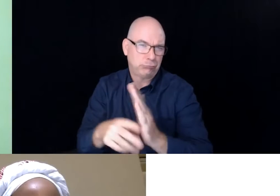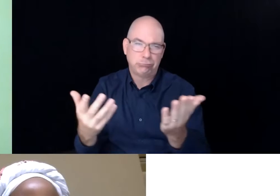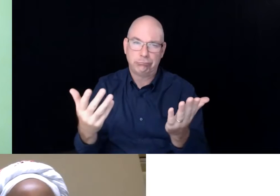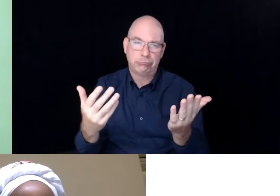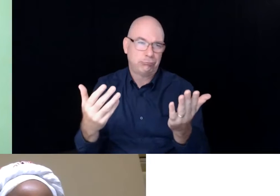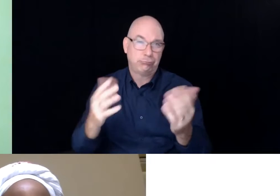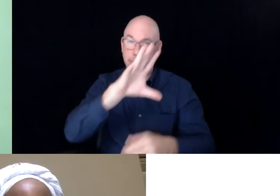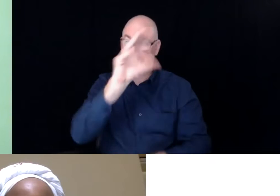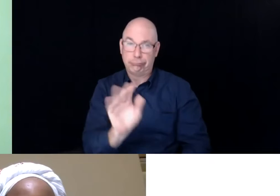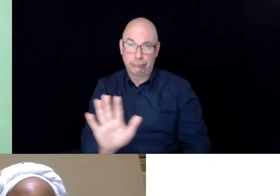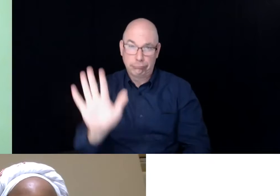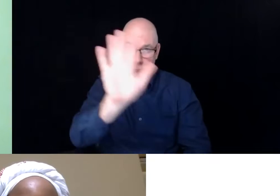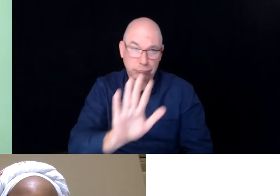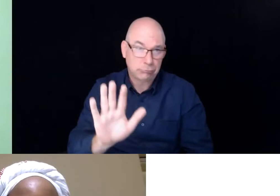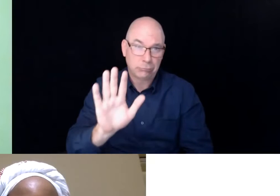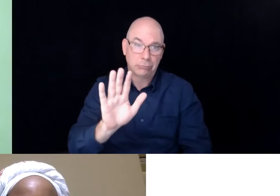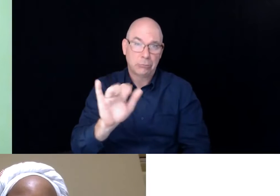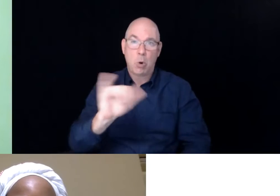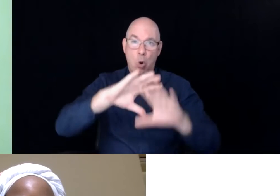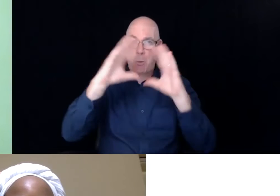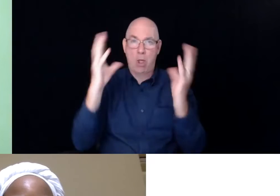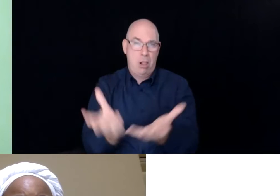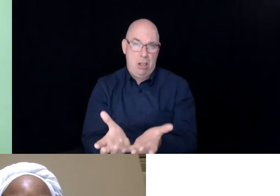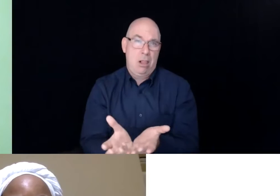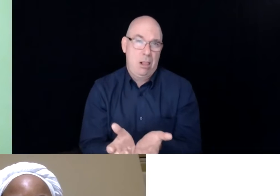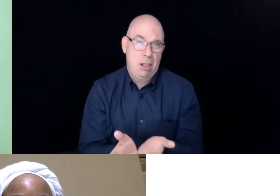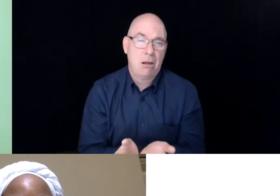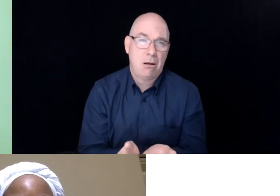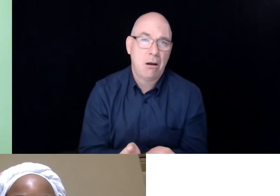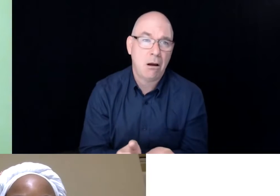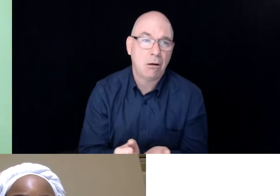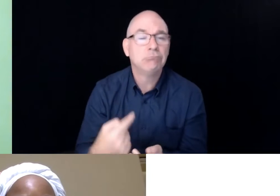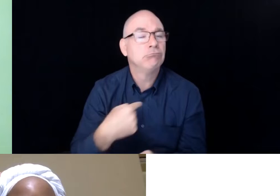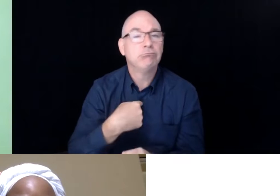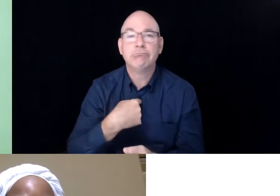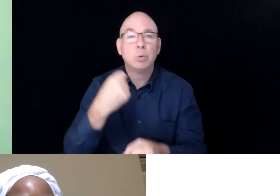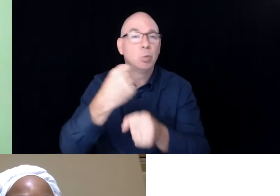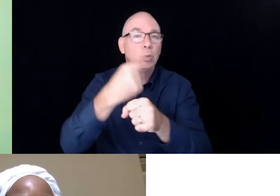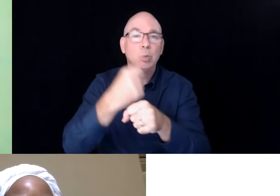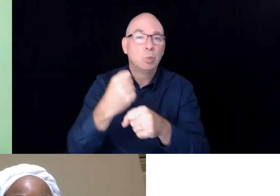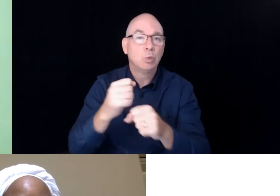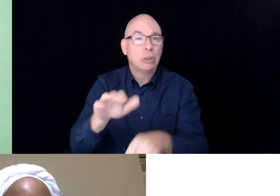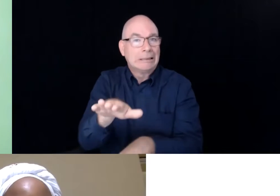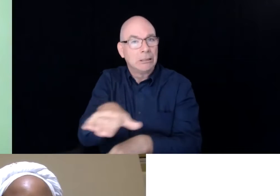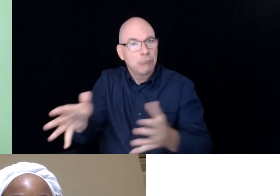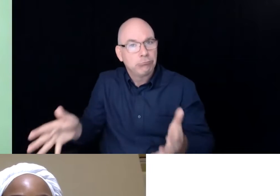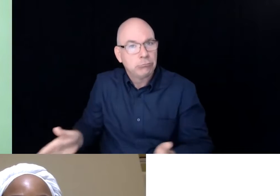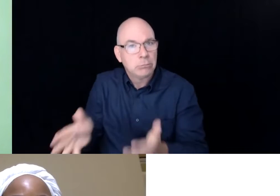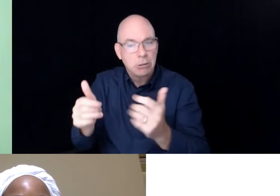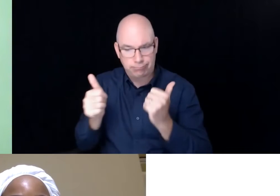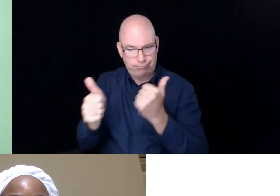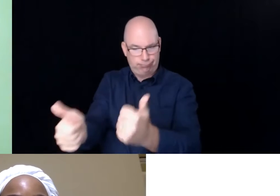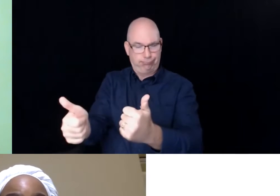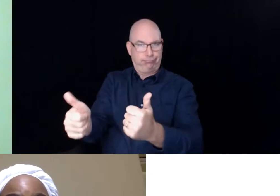across Africa, and just start working at the global level. So I work on empowering children to be able to speak for themselves, to